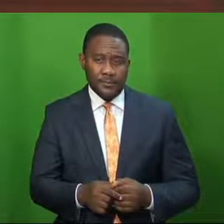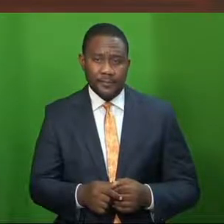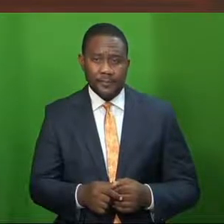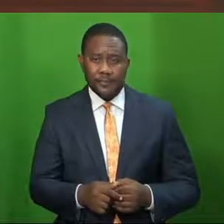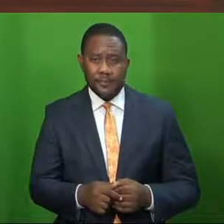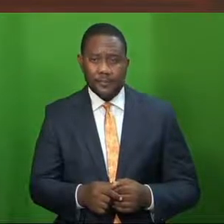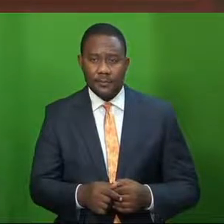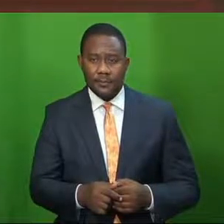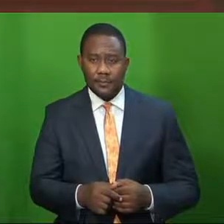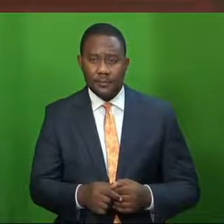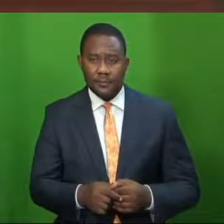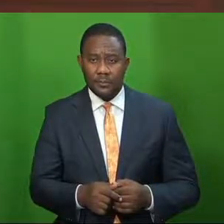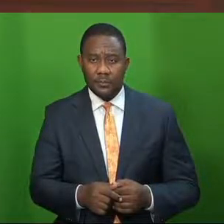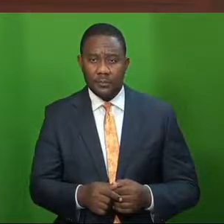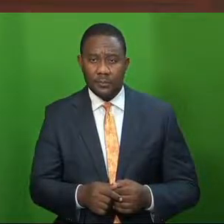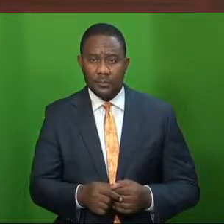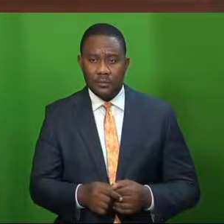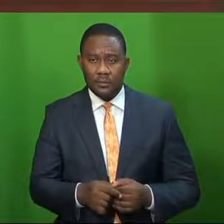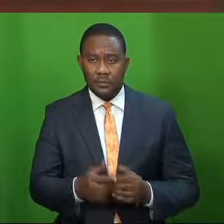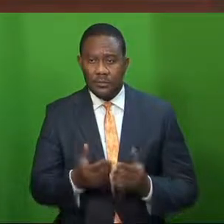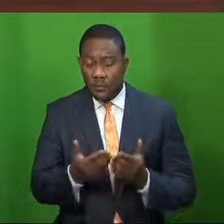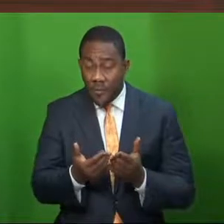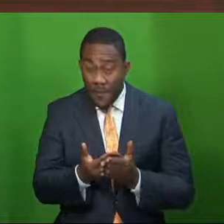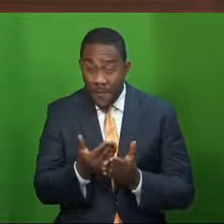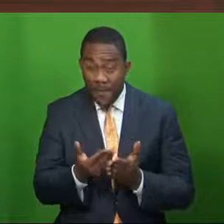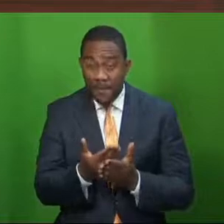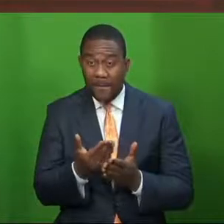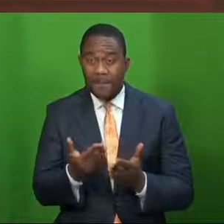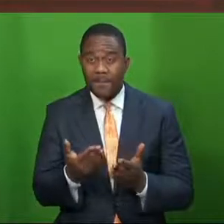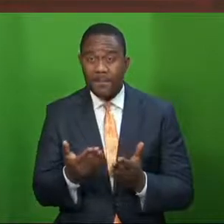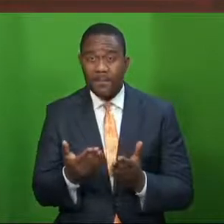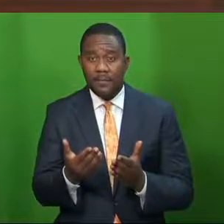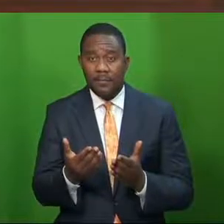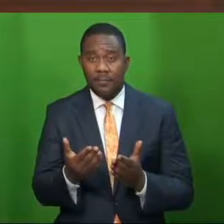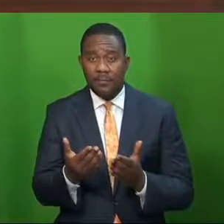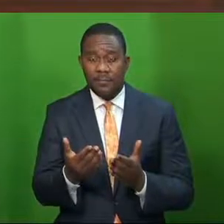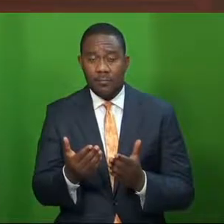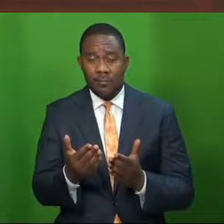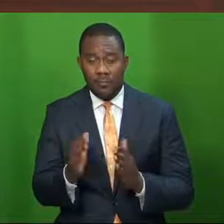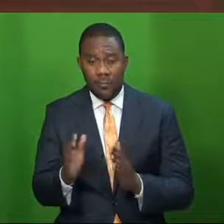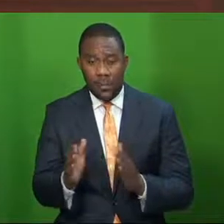The new arrangement just talks about the sitting days, but